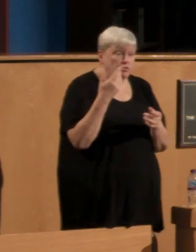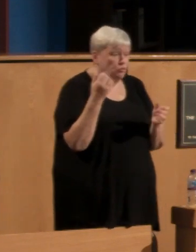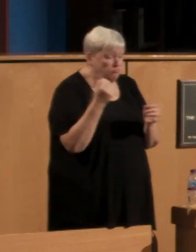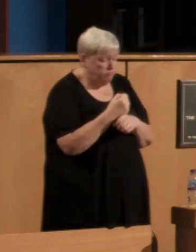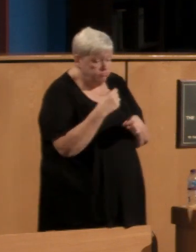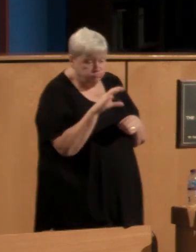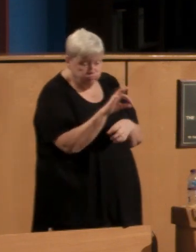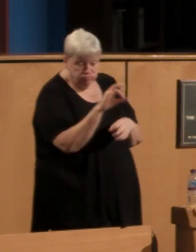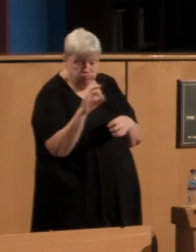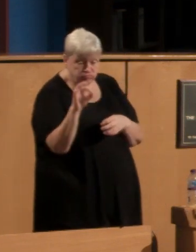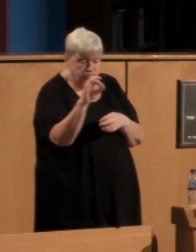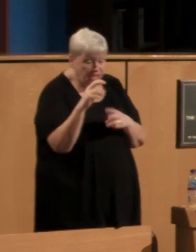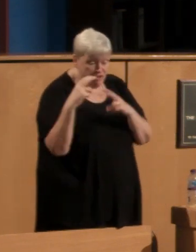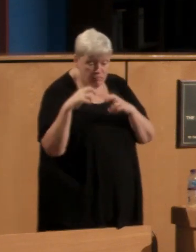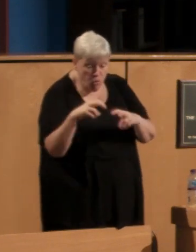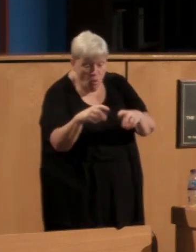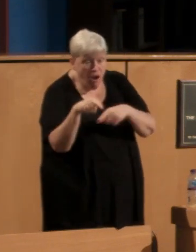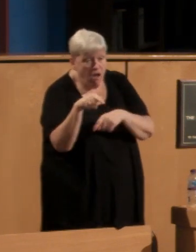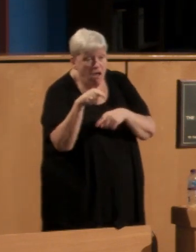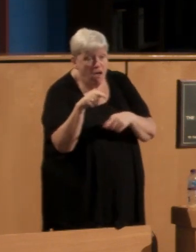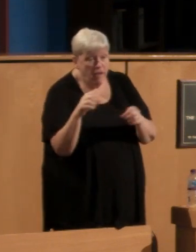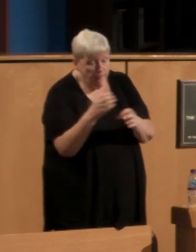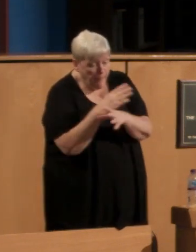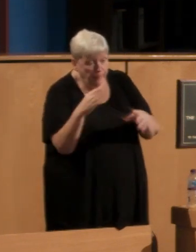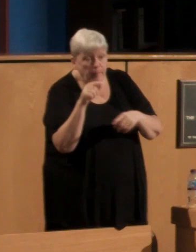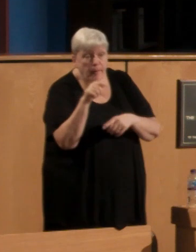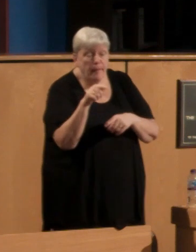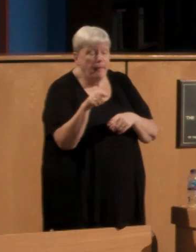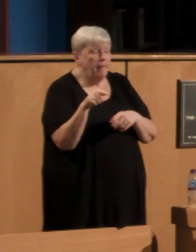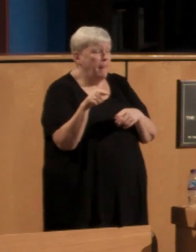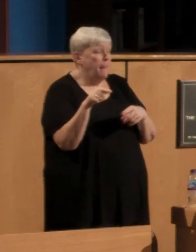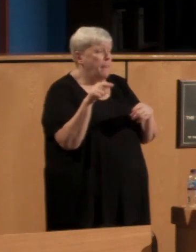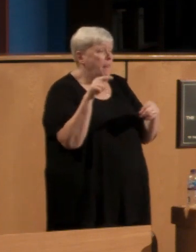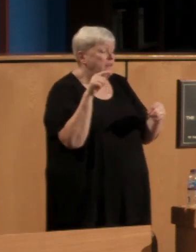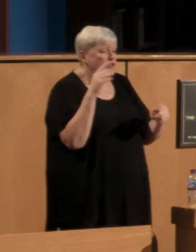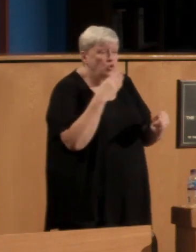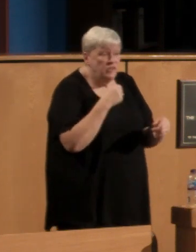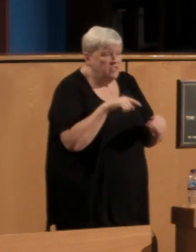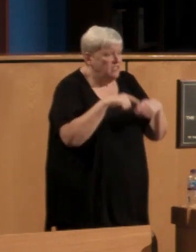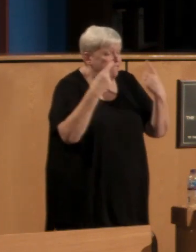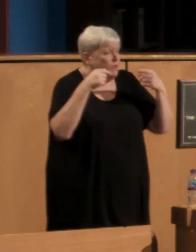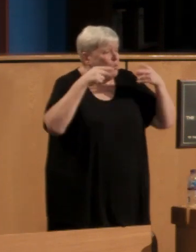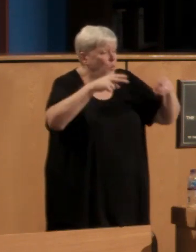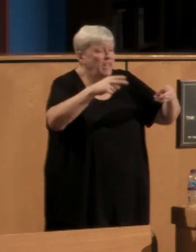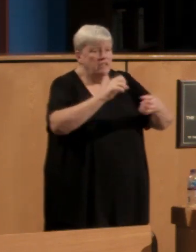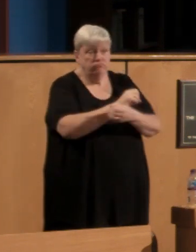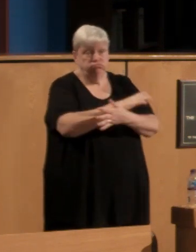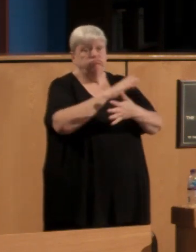and explore them and explode them and use them in ways that are